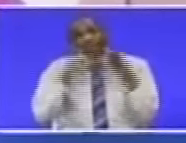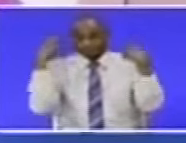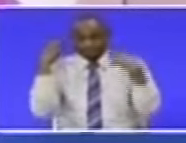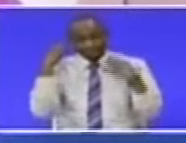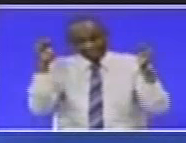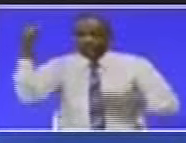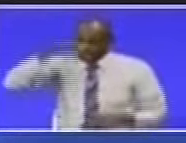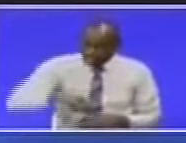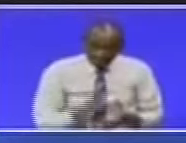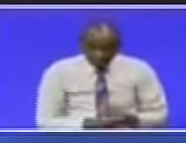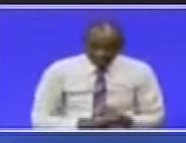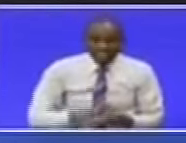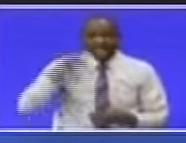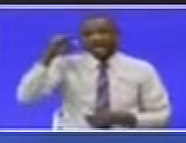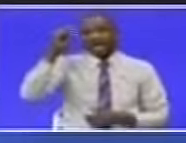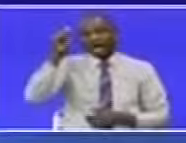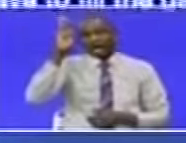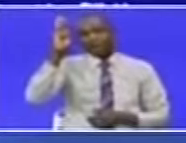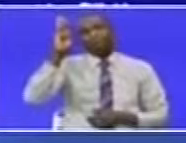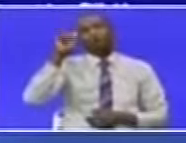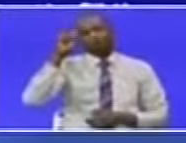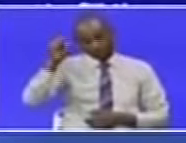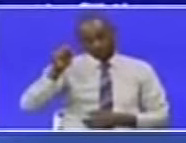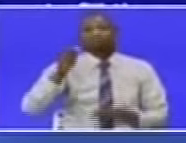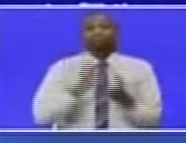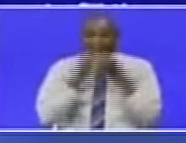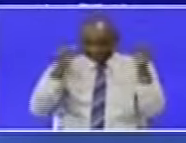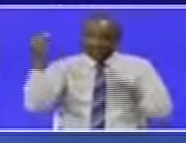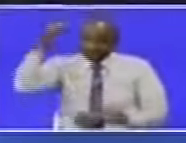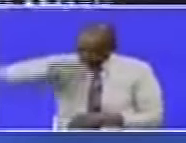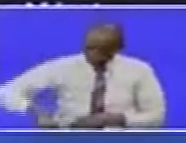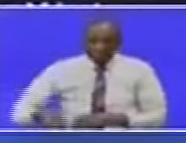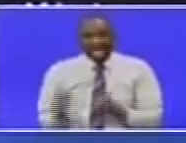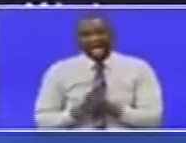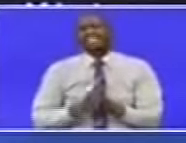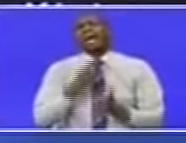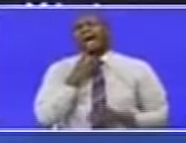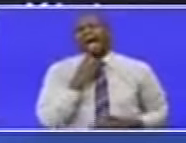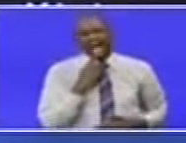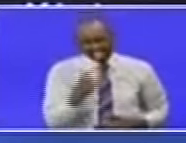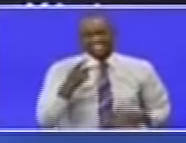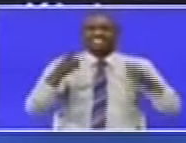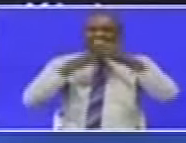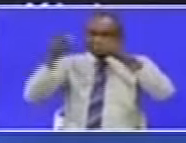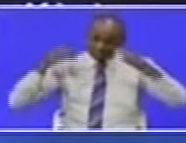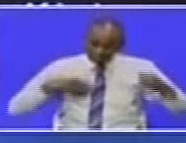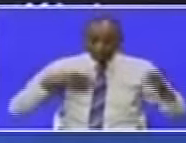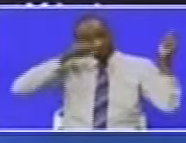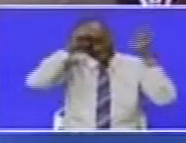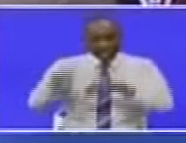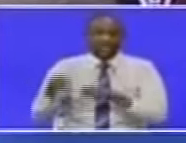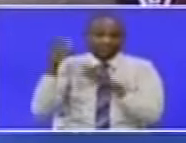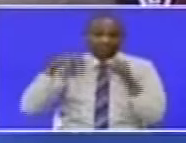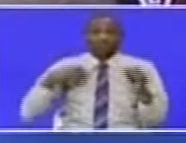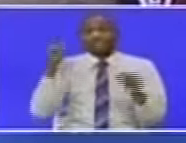Museveni and Gabon's President Seretse Kama, who will be joining more than 170 delegates expected